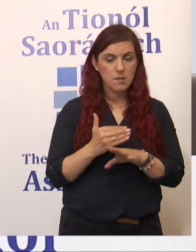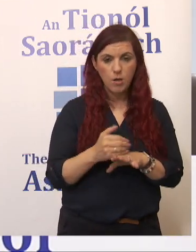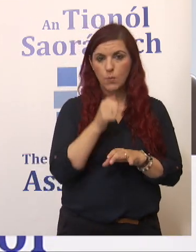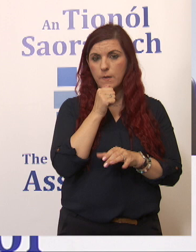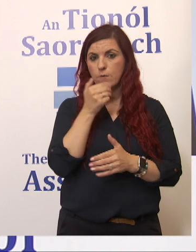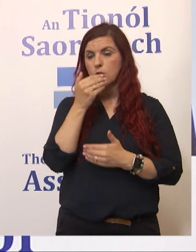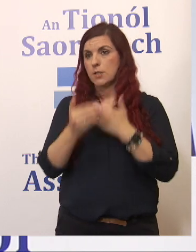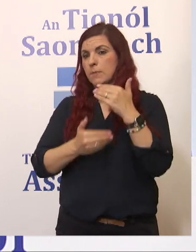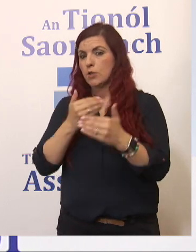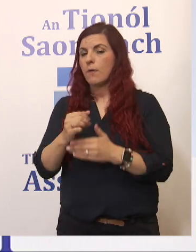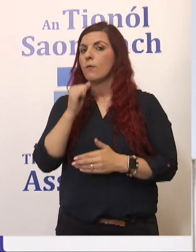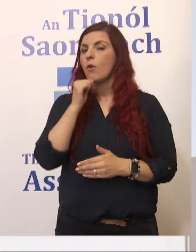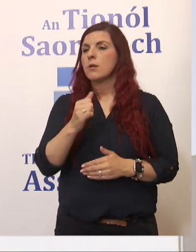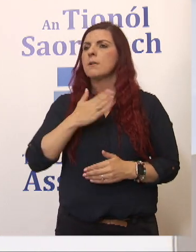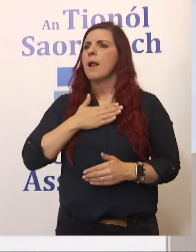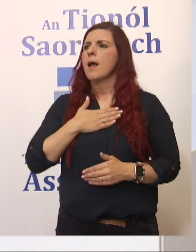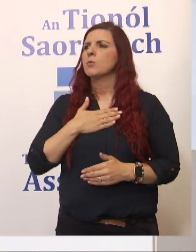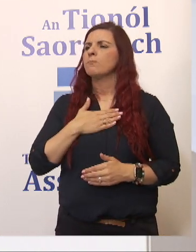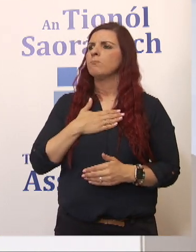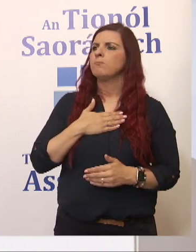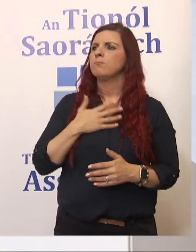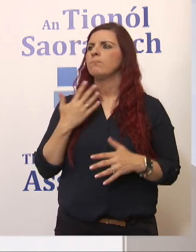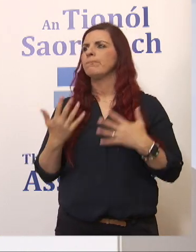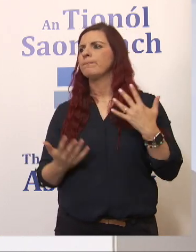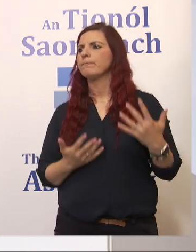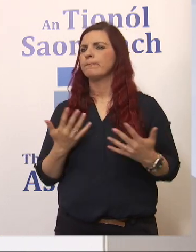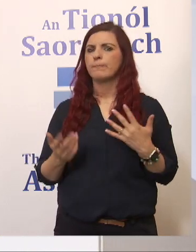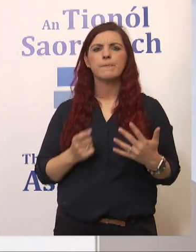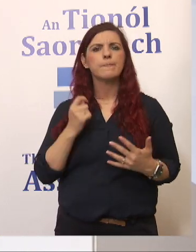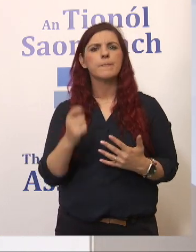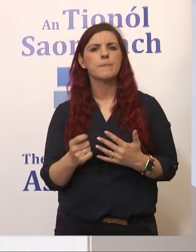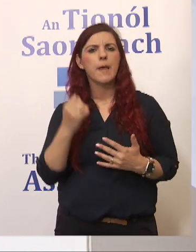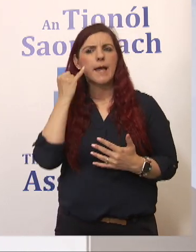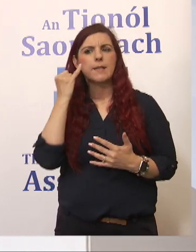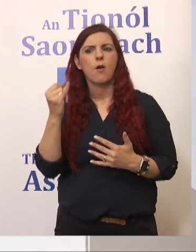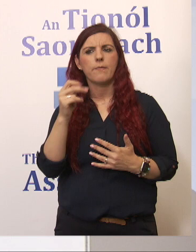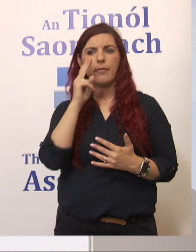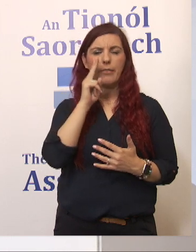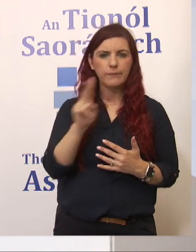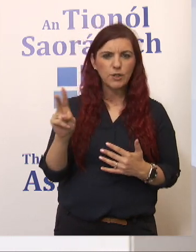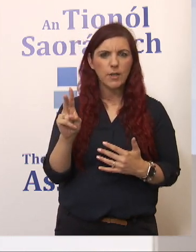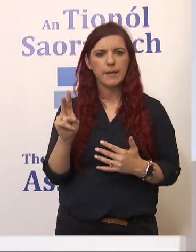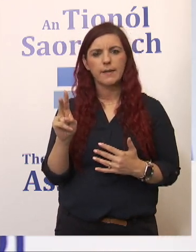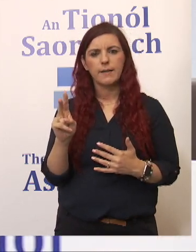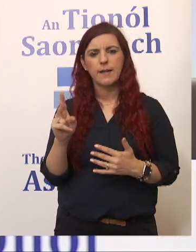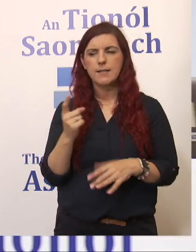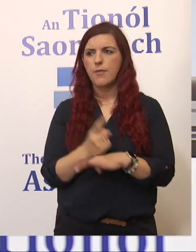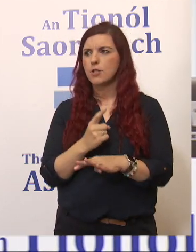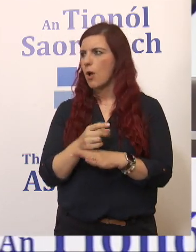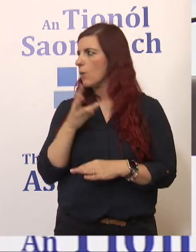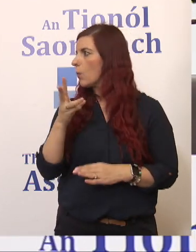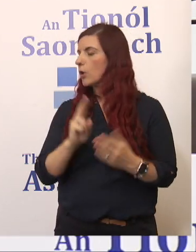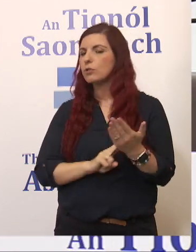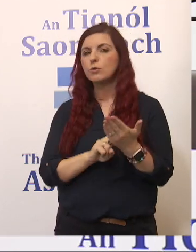like to frame our vision. And I'm going to use